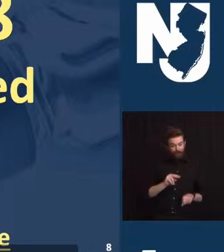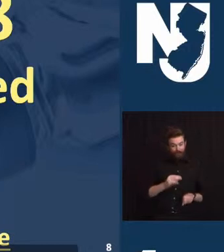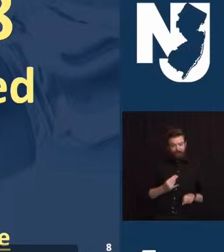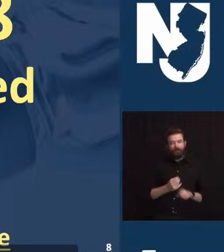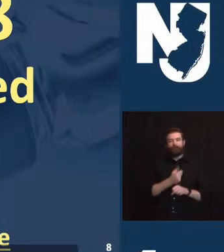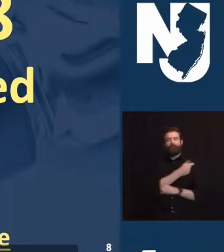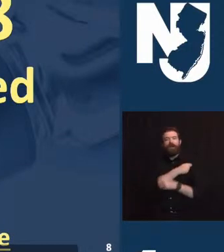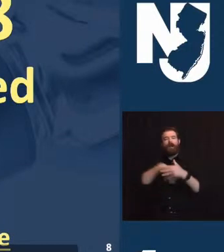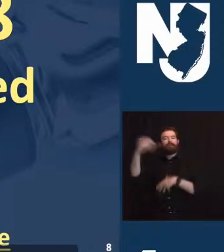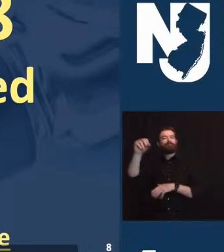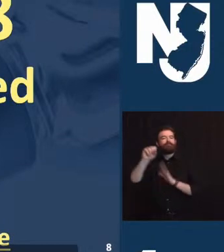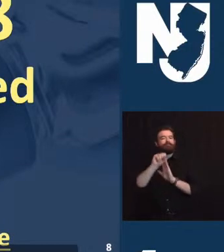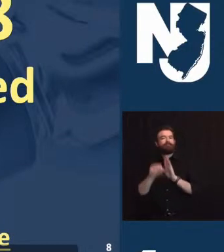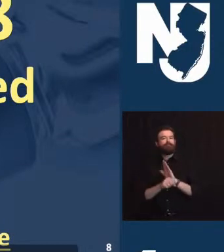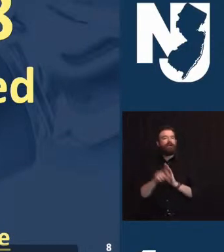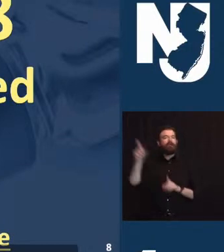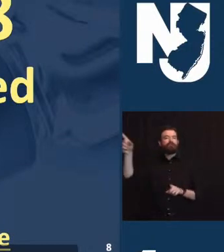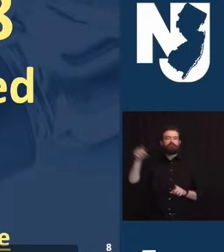guess is it's even more.